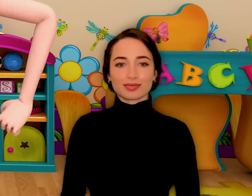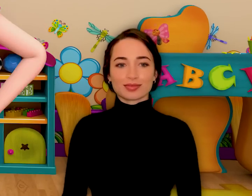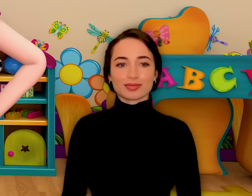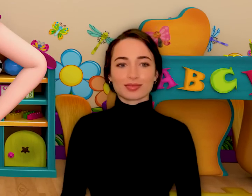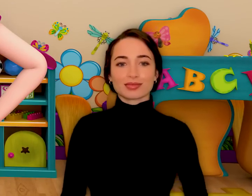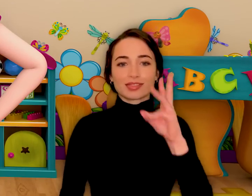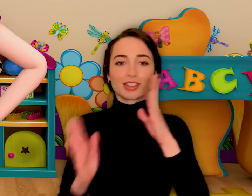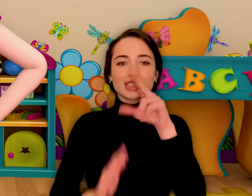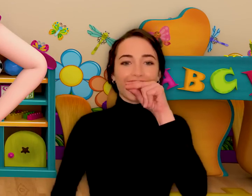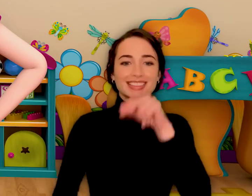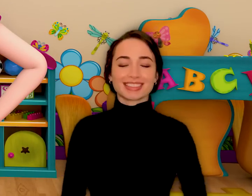six little